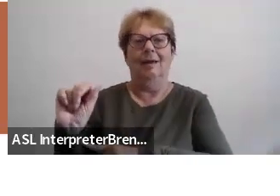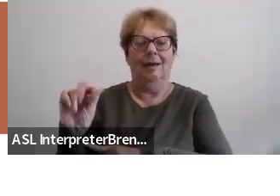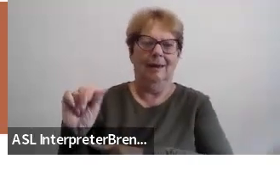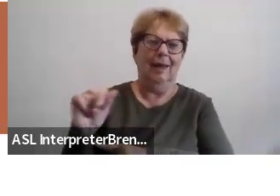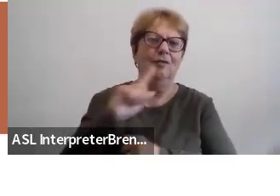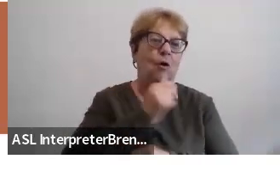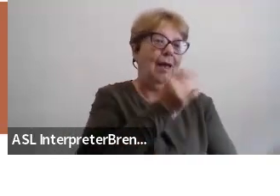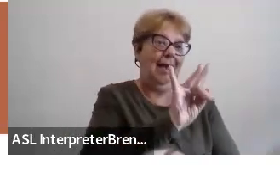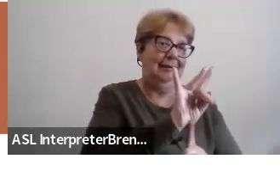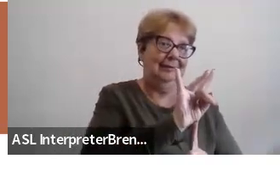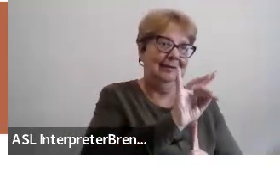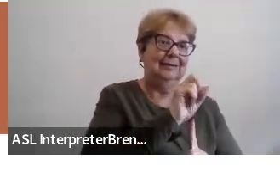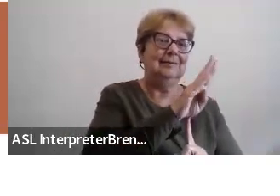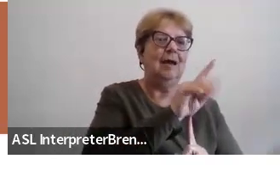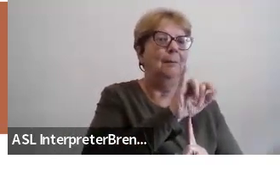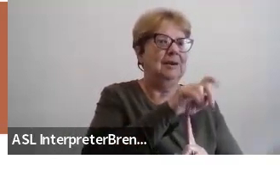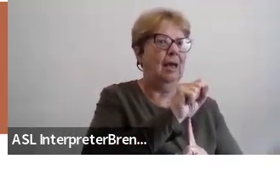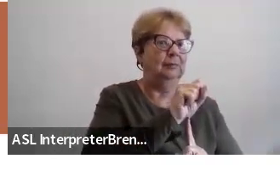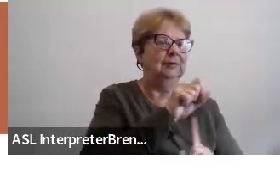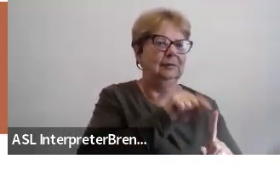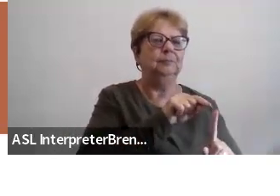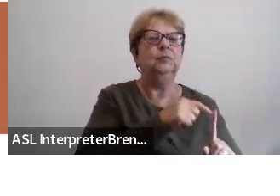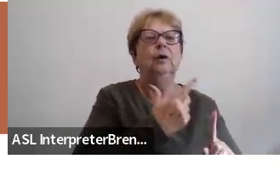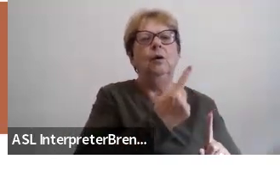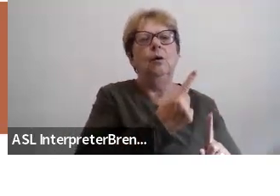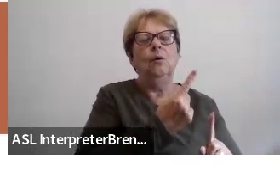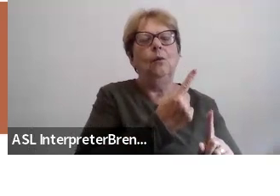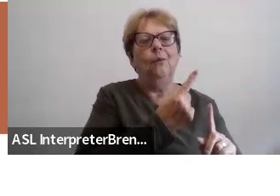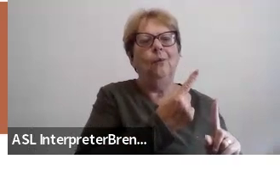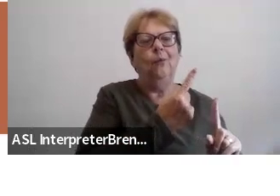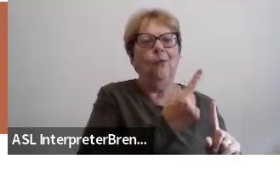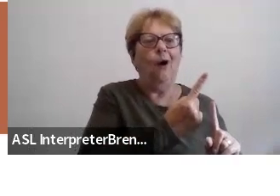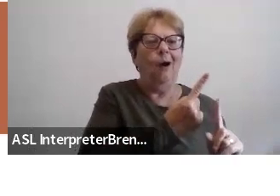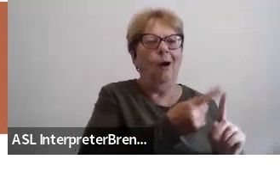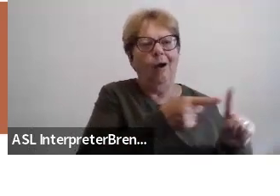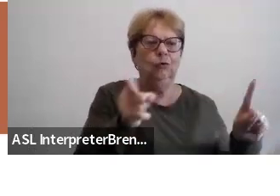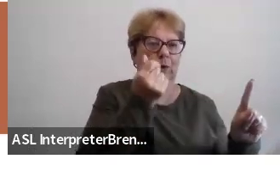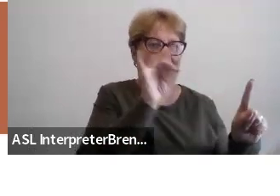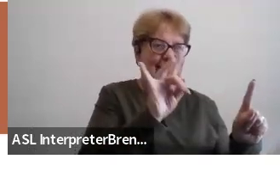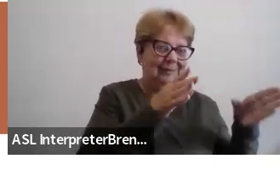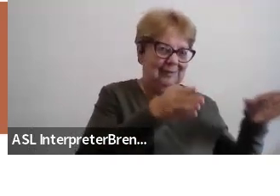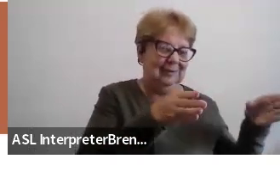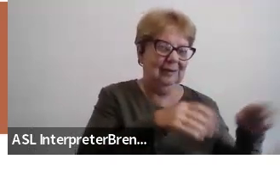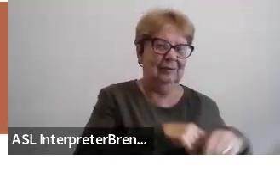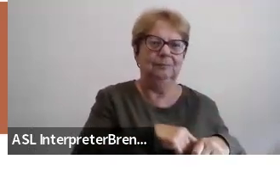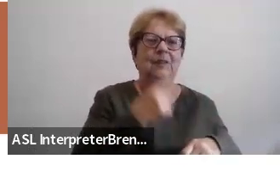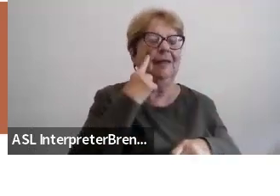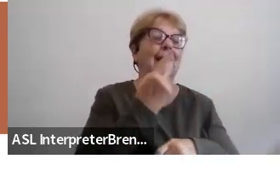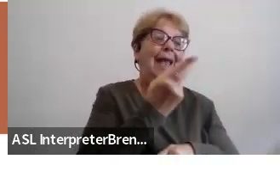18 subtypes. So it goes 1 through 18. Again, think